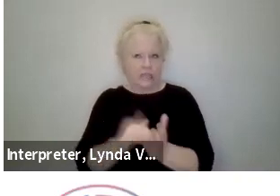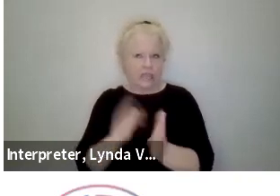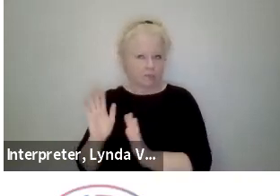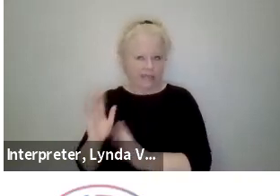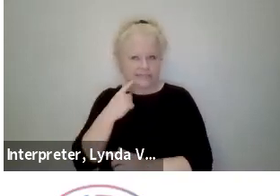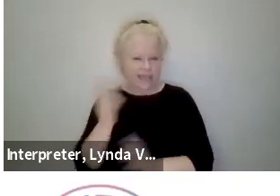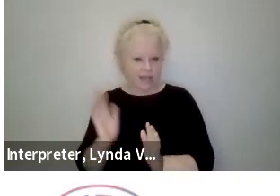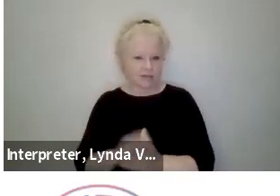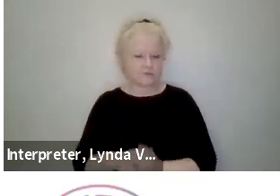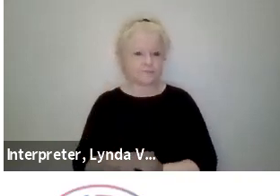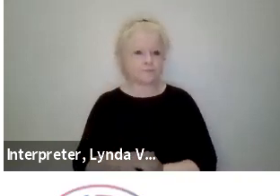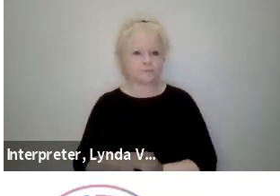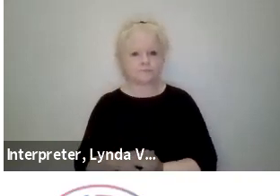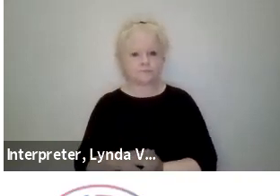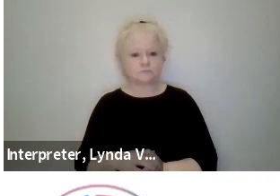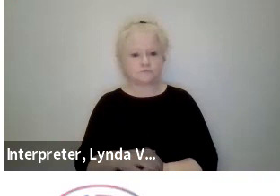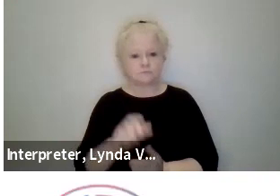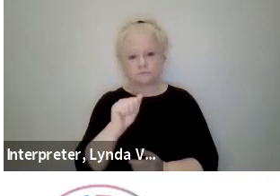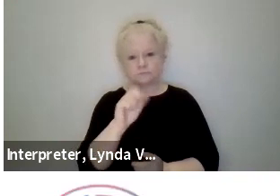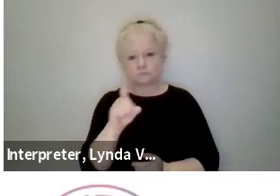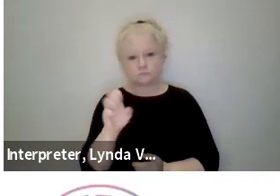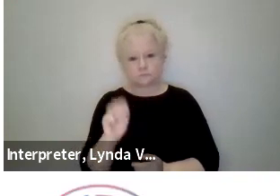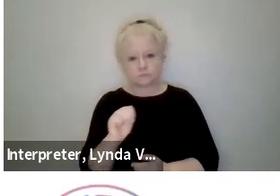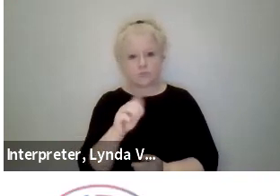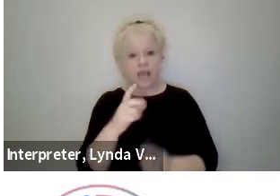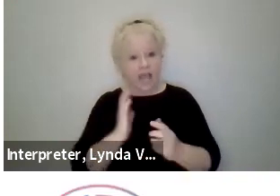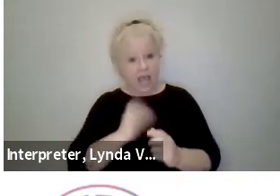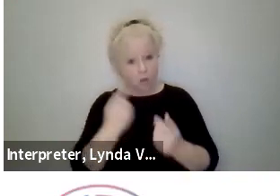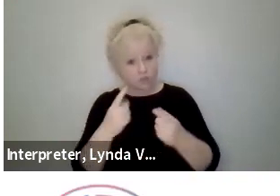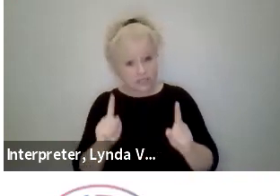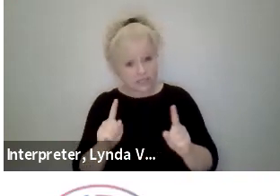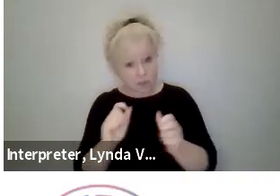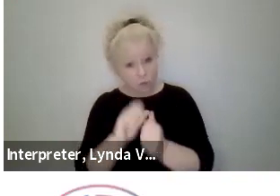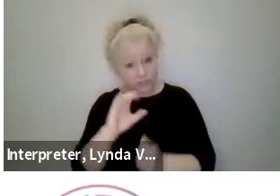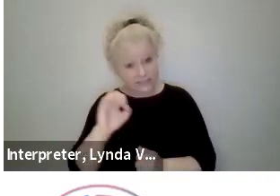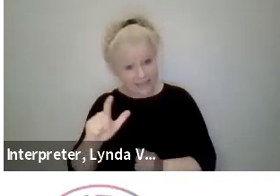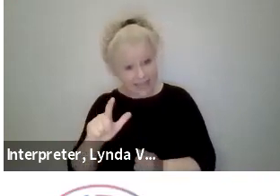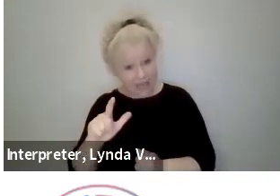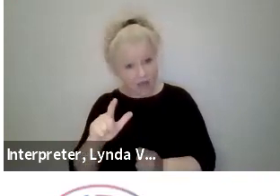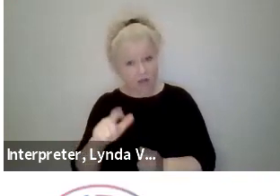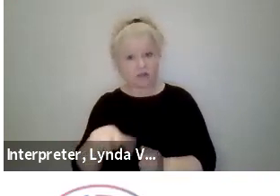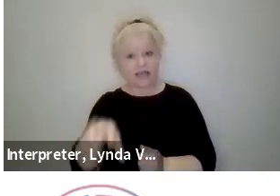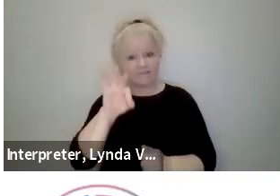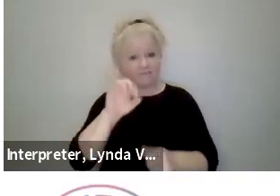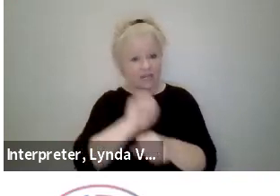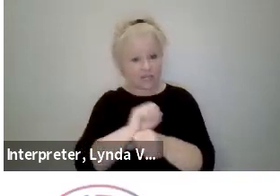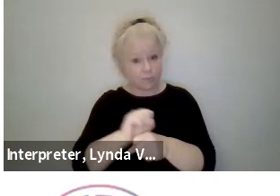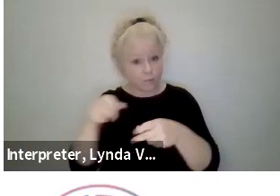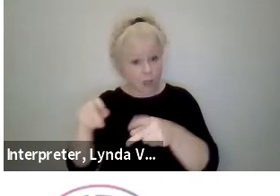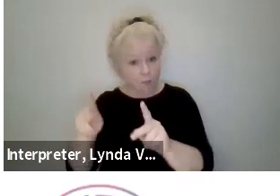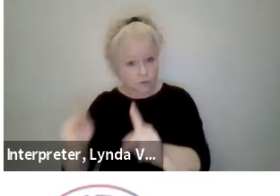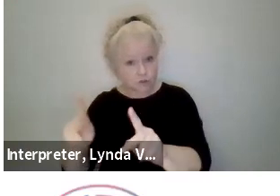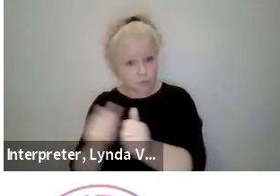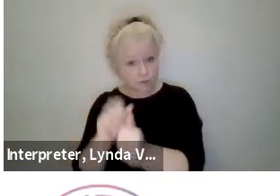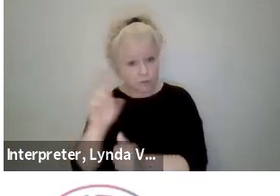and touched on, but our success with the CIL in Jacksonville and finding employment opportunities for individuals with